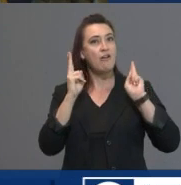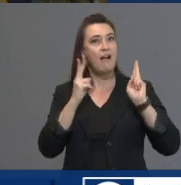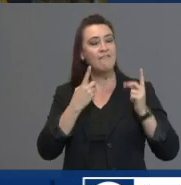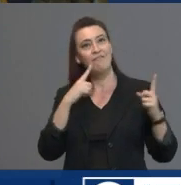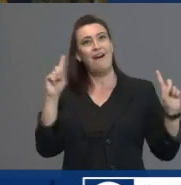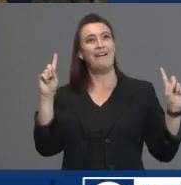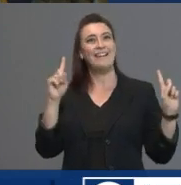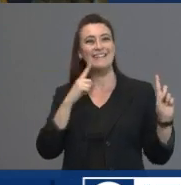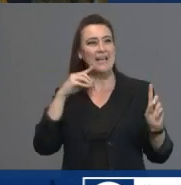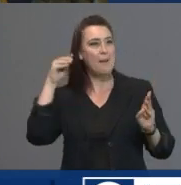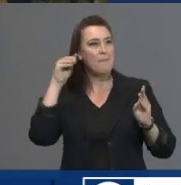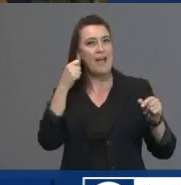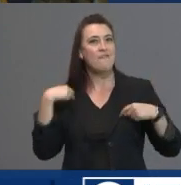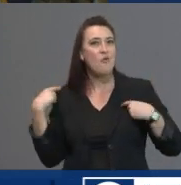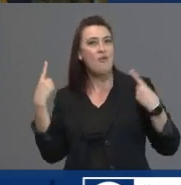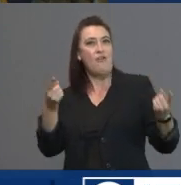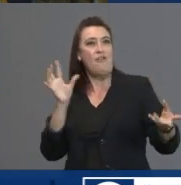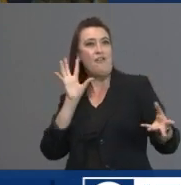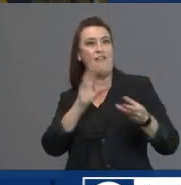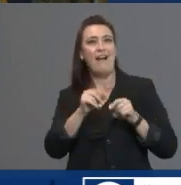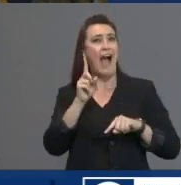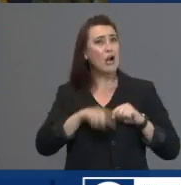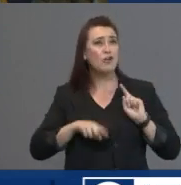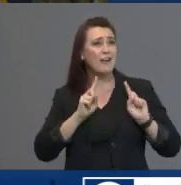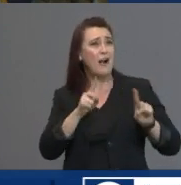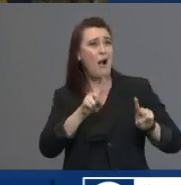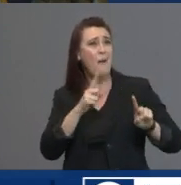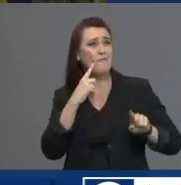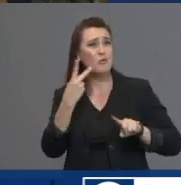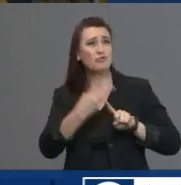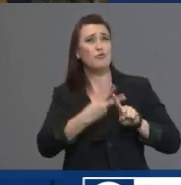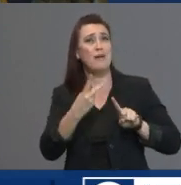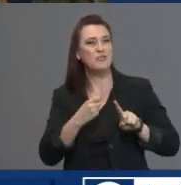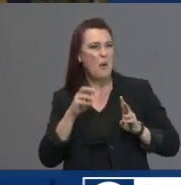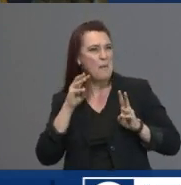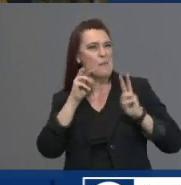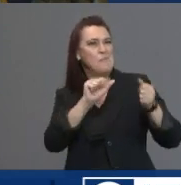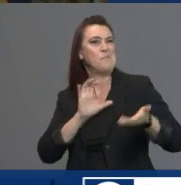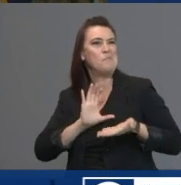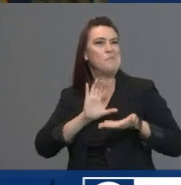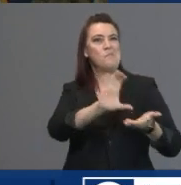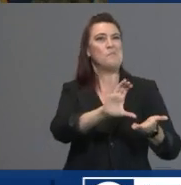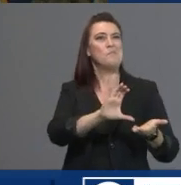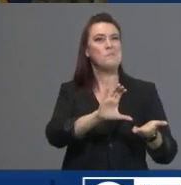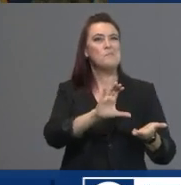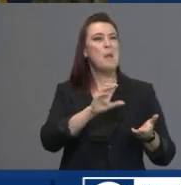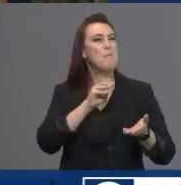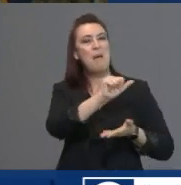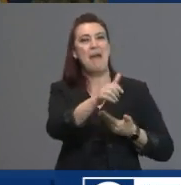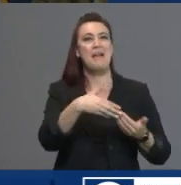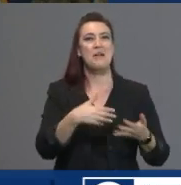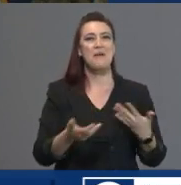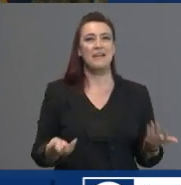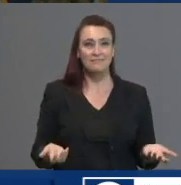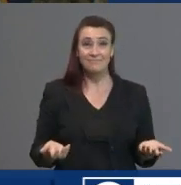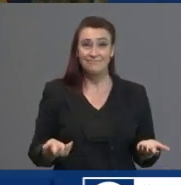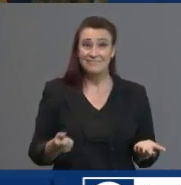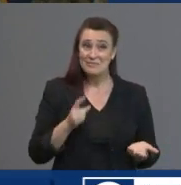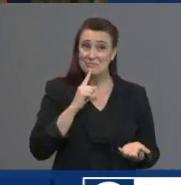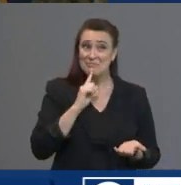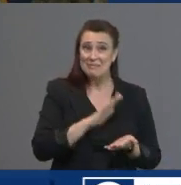that he paid him for all the haircuts he wasn't able to get, or being overly generous with our service workers.